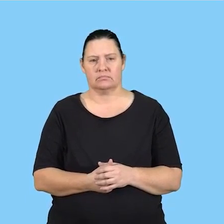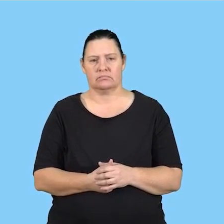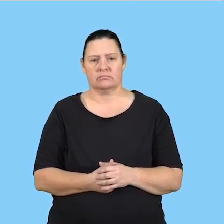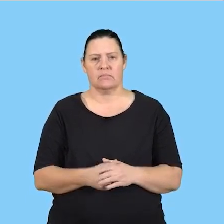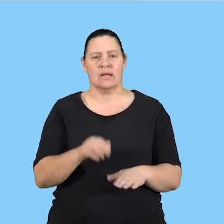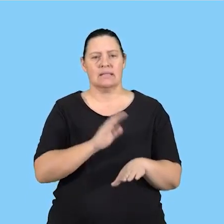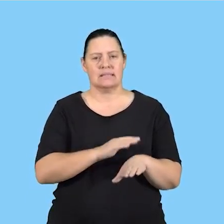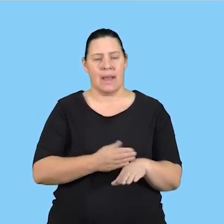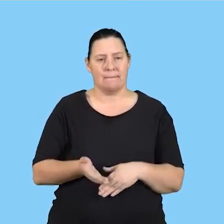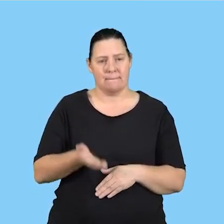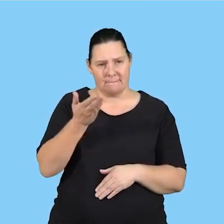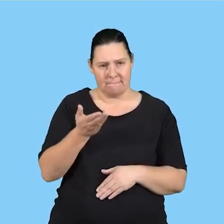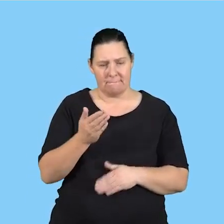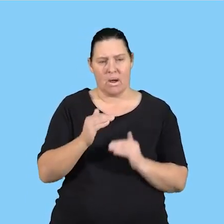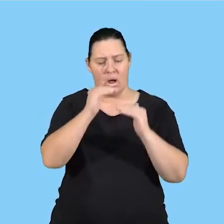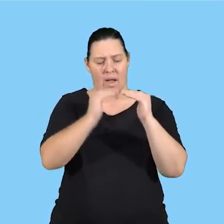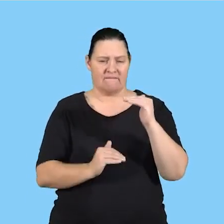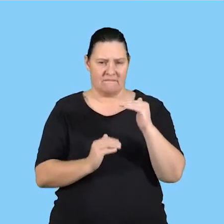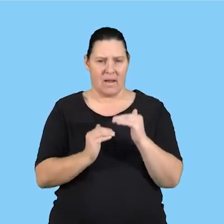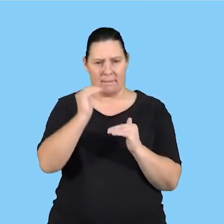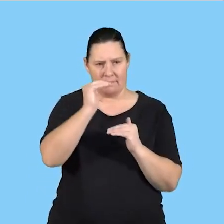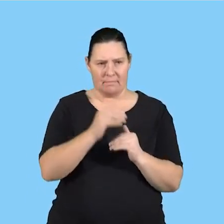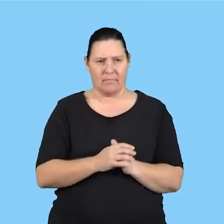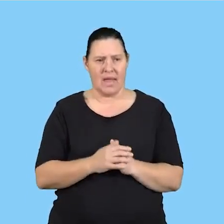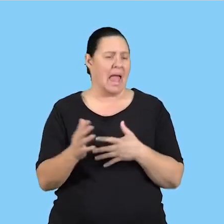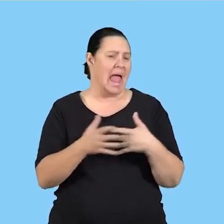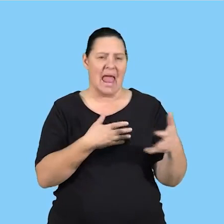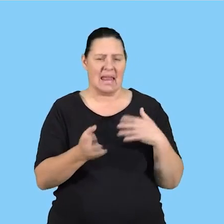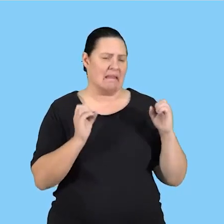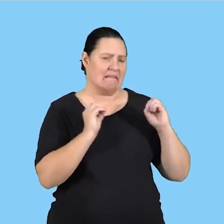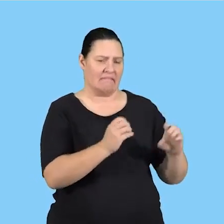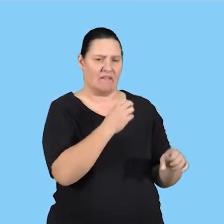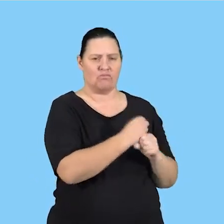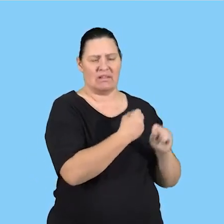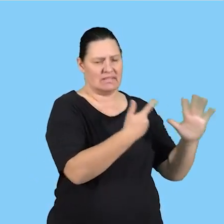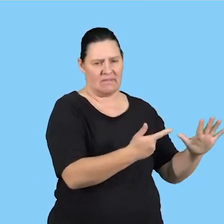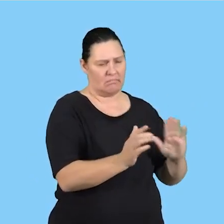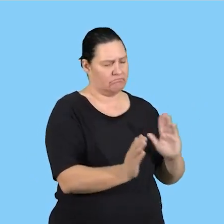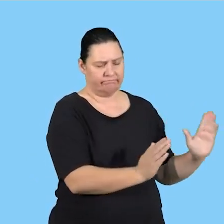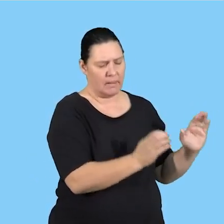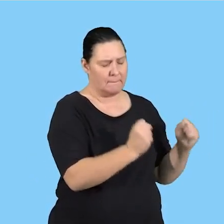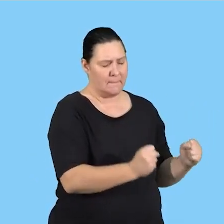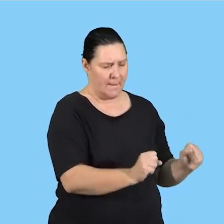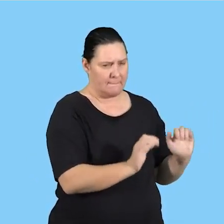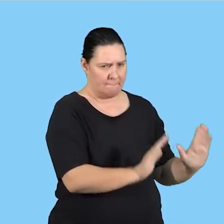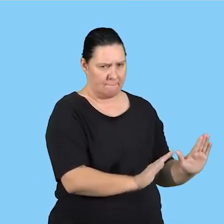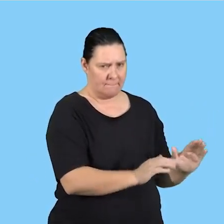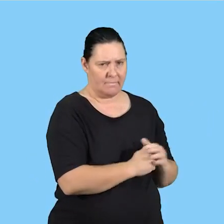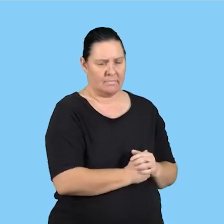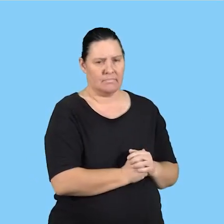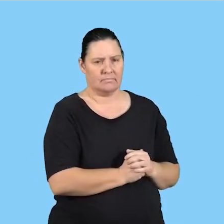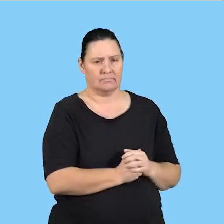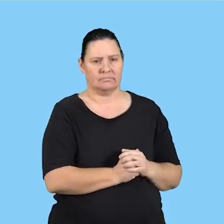Let's talk to time increase and decrease. We didn't do anything in terms of grade 7. The